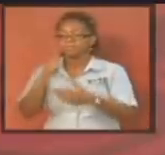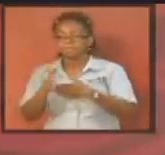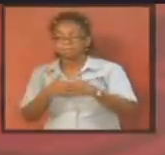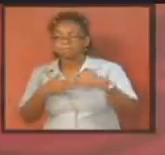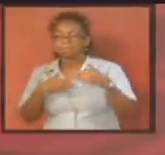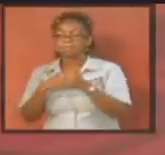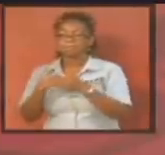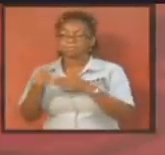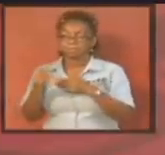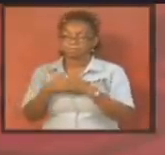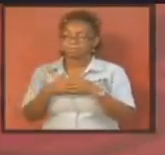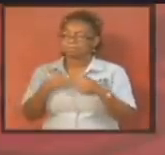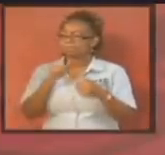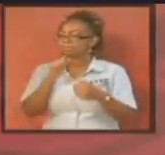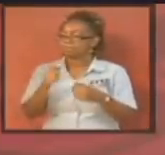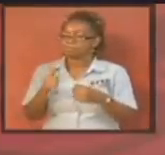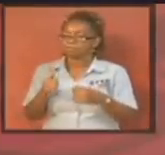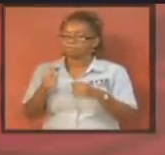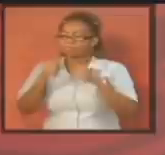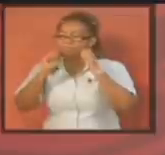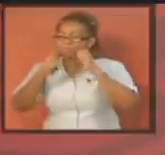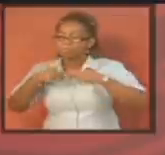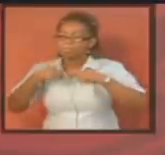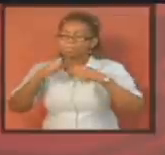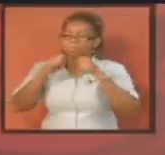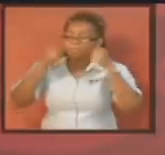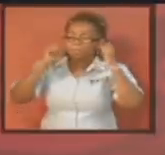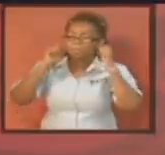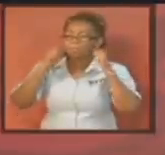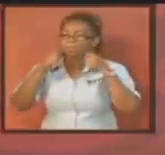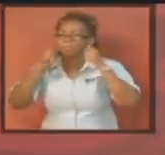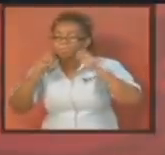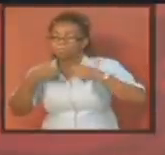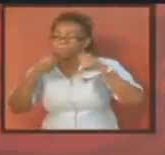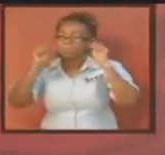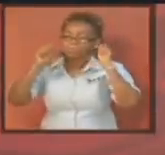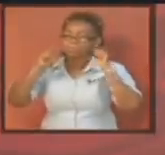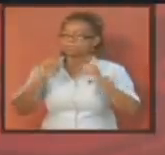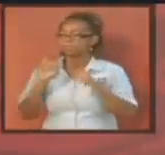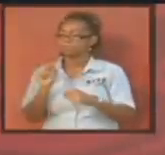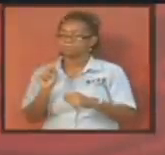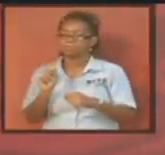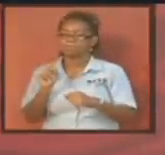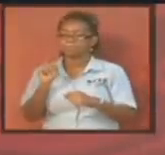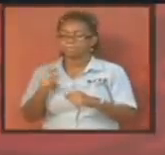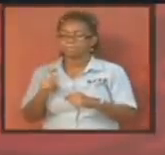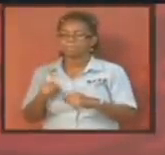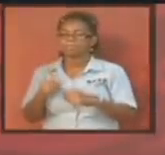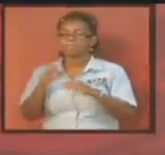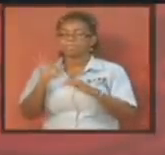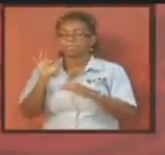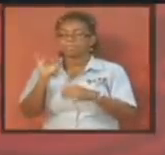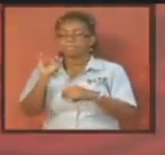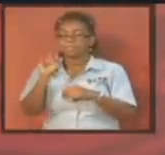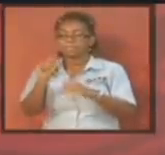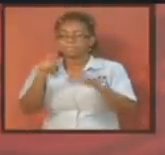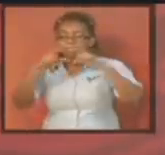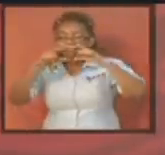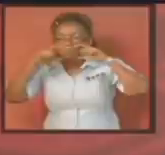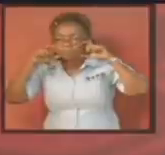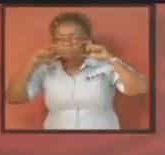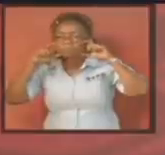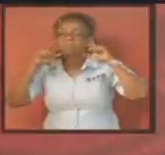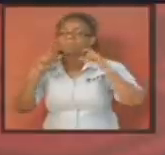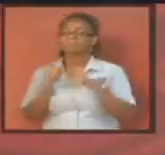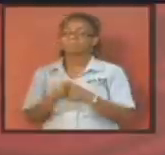we would not be required to continually adjust them. It's almost like part of your clothing, just like you would want your jacket and sort of fit snug and